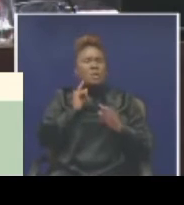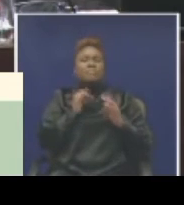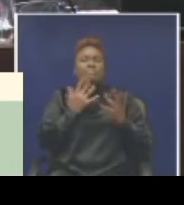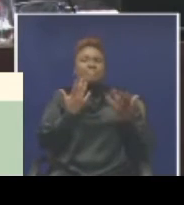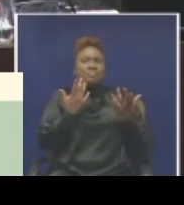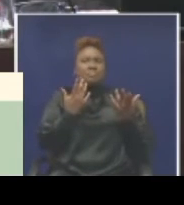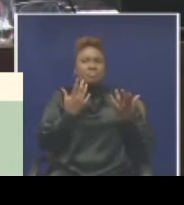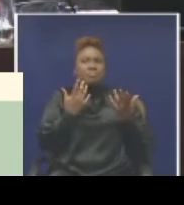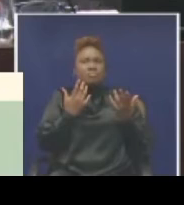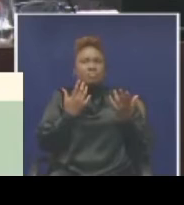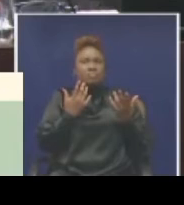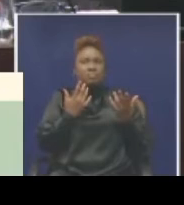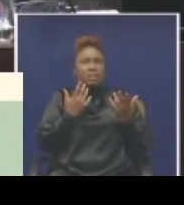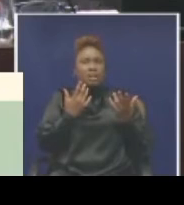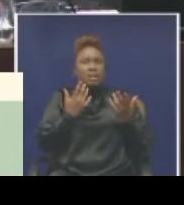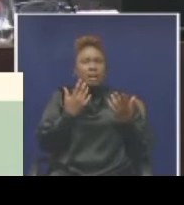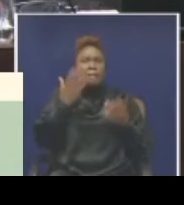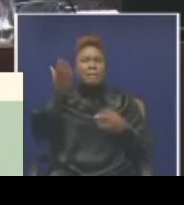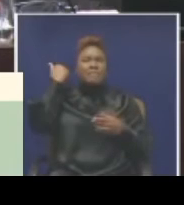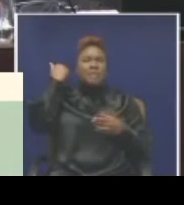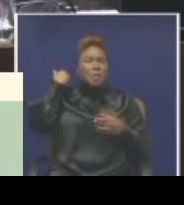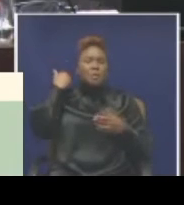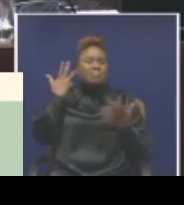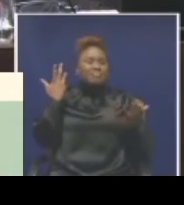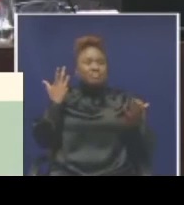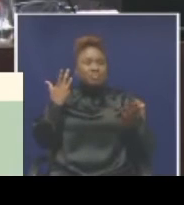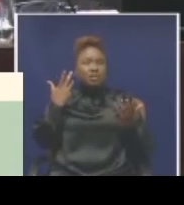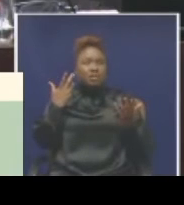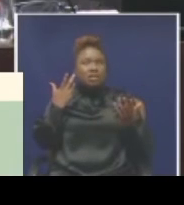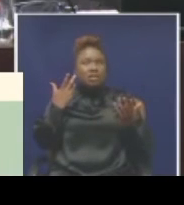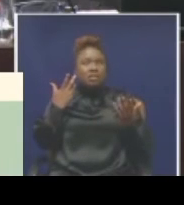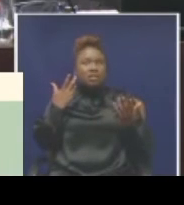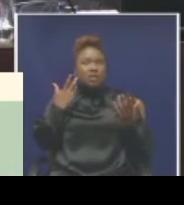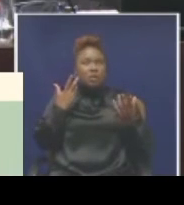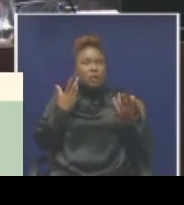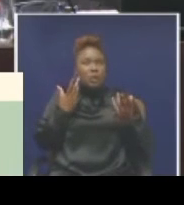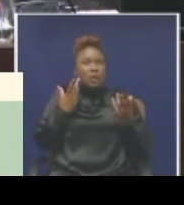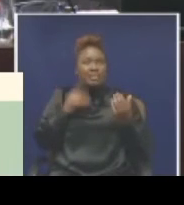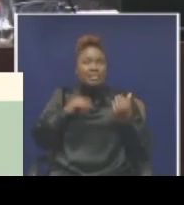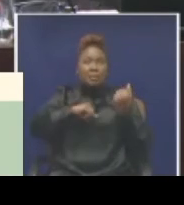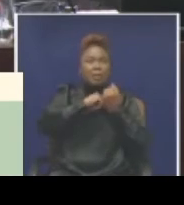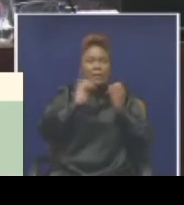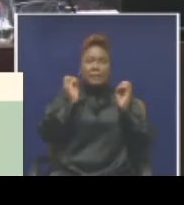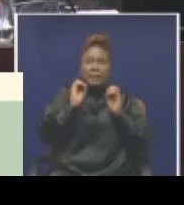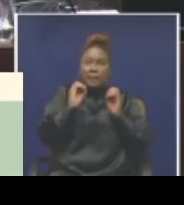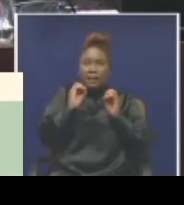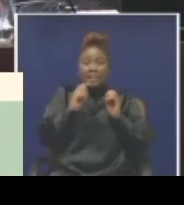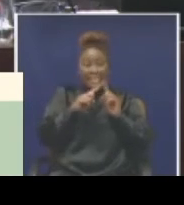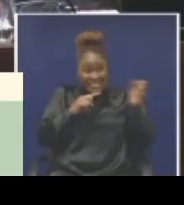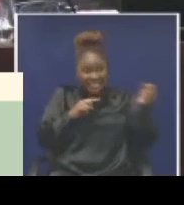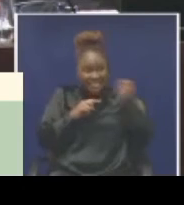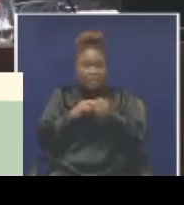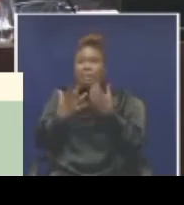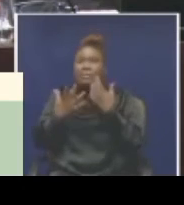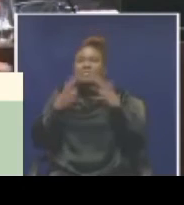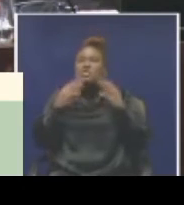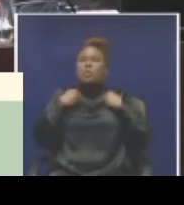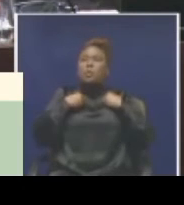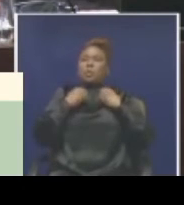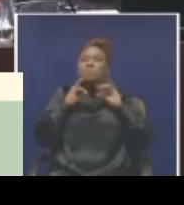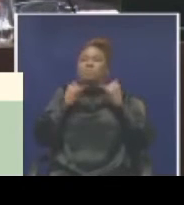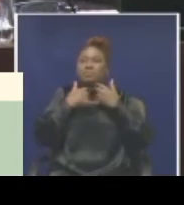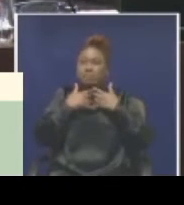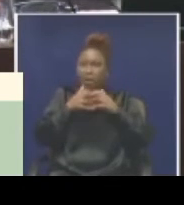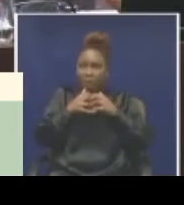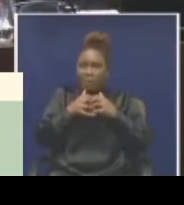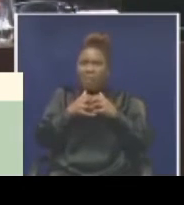established their firms, but they are not able to do anything. The briefing patterns, on paper, you are saying you are briefing a